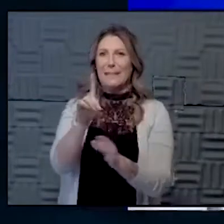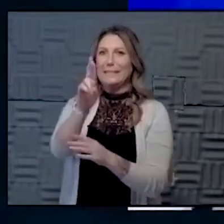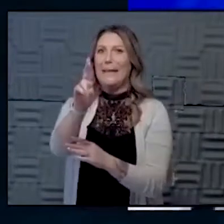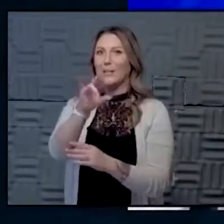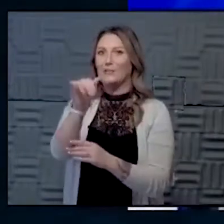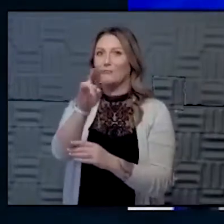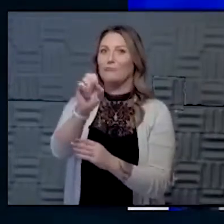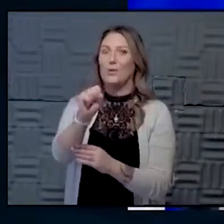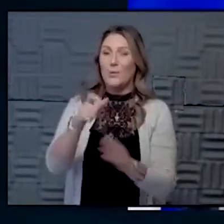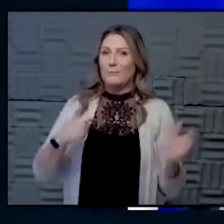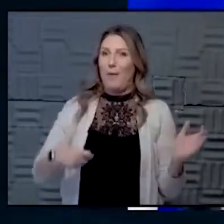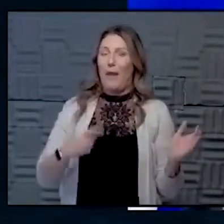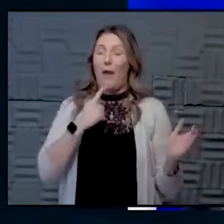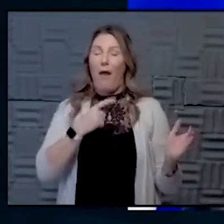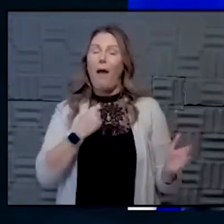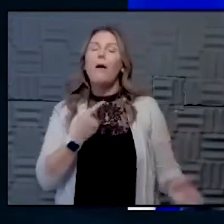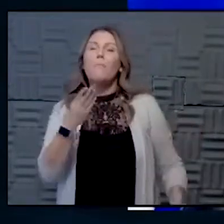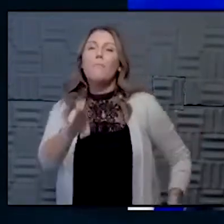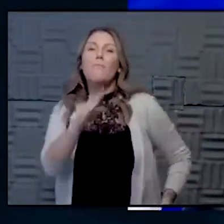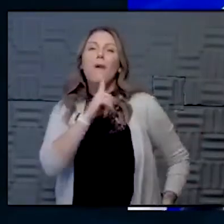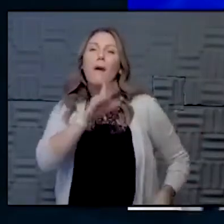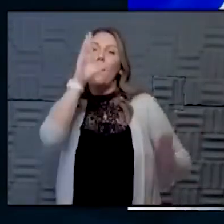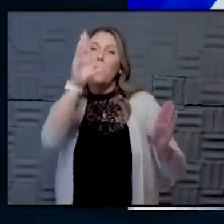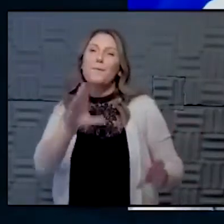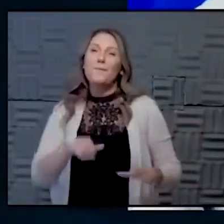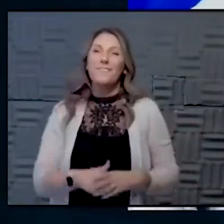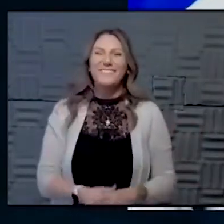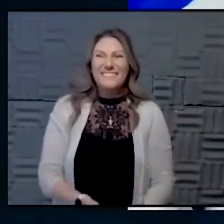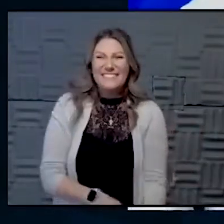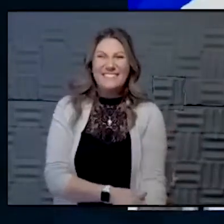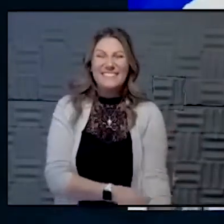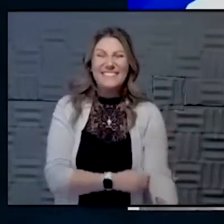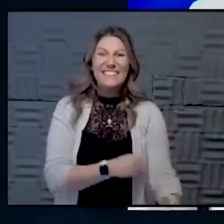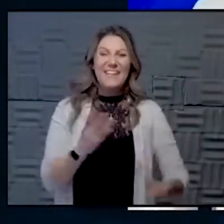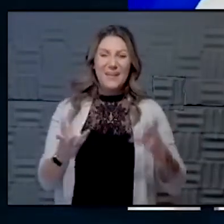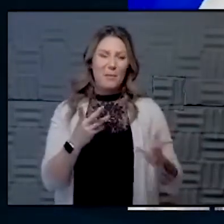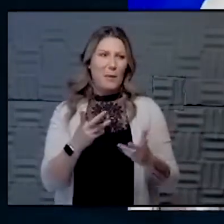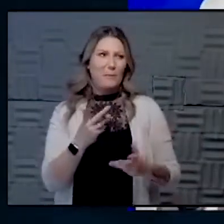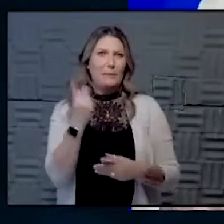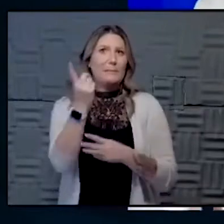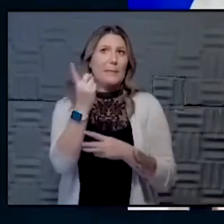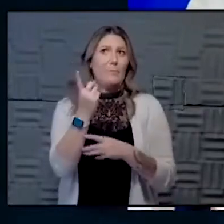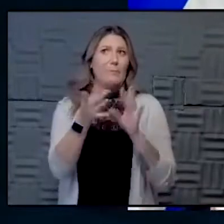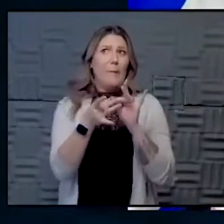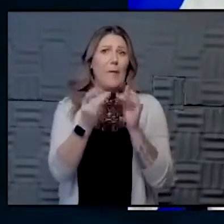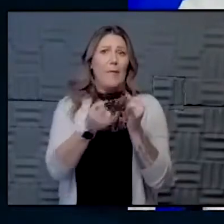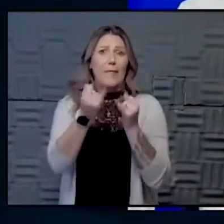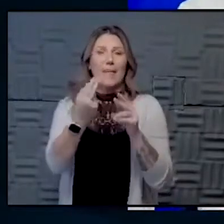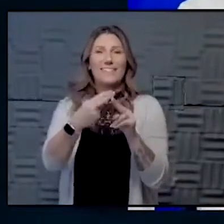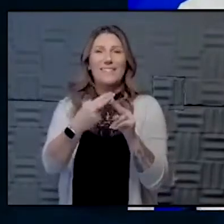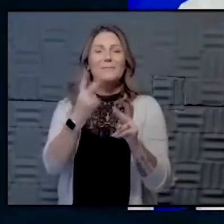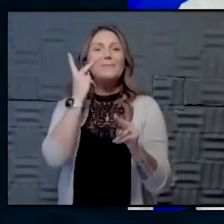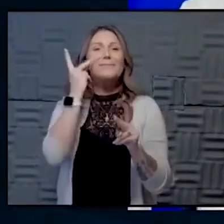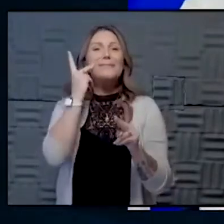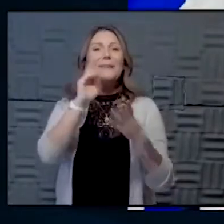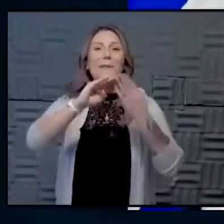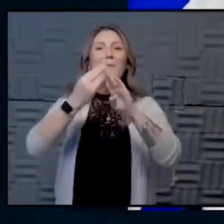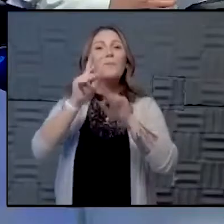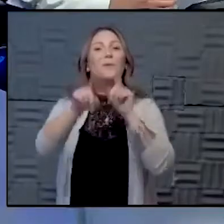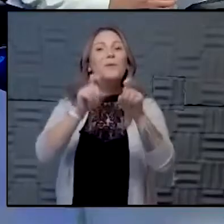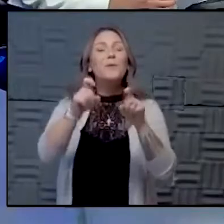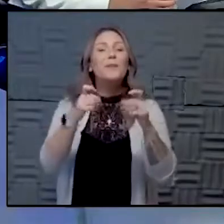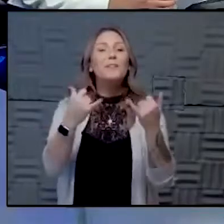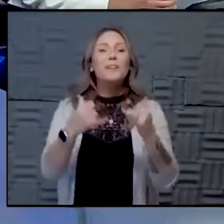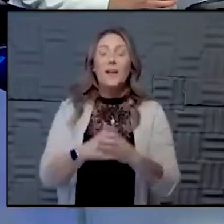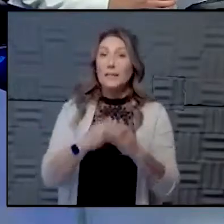Although darn, I bet they're great. All right. Well, yeah, maybe it's something about the last name, or maybe not. Let's see if there's questions from the community out there,